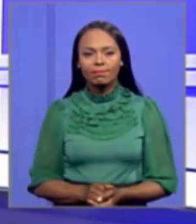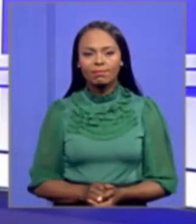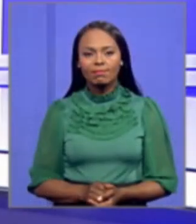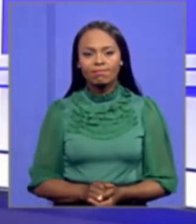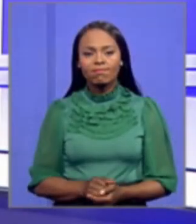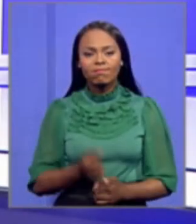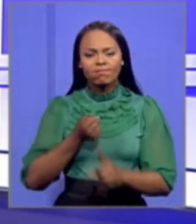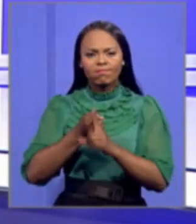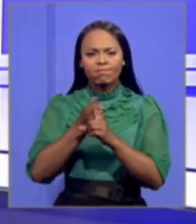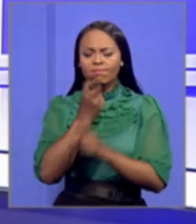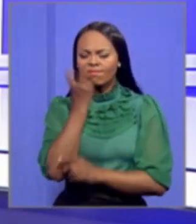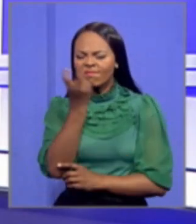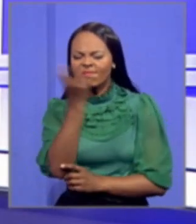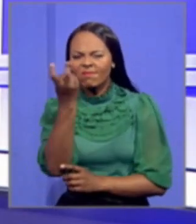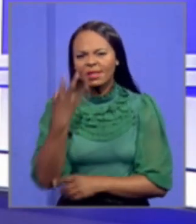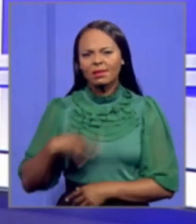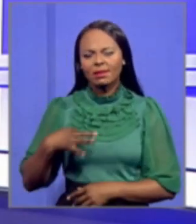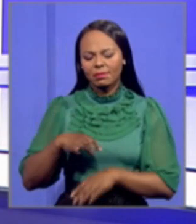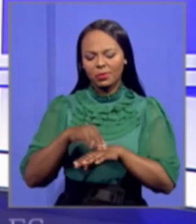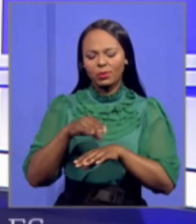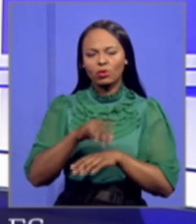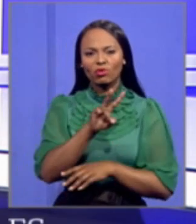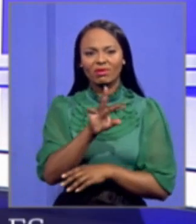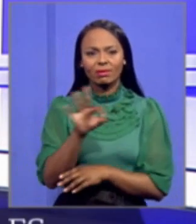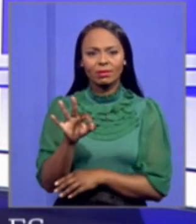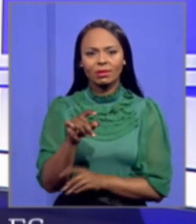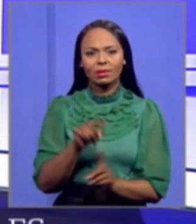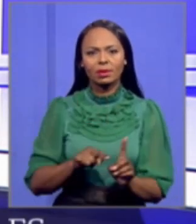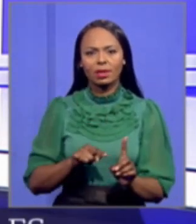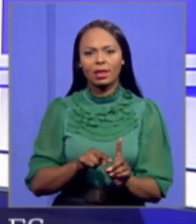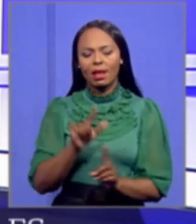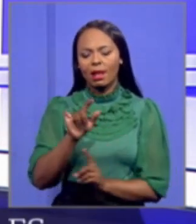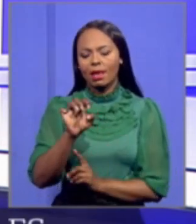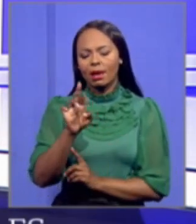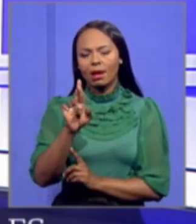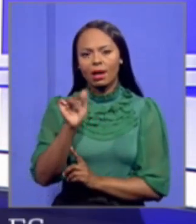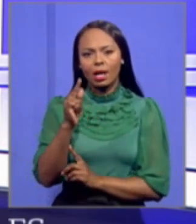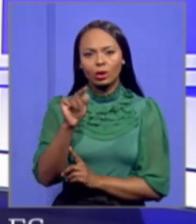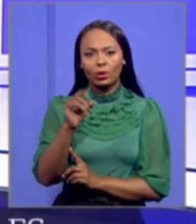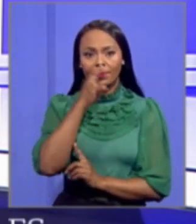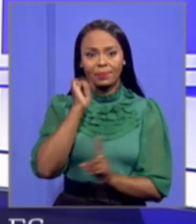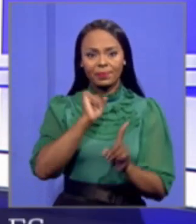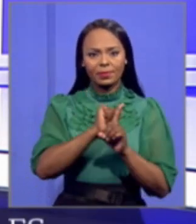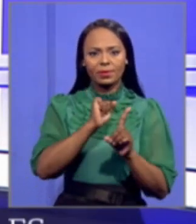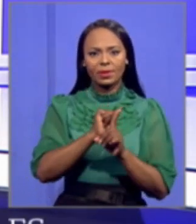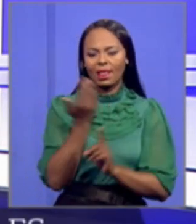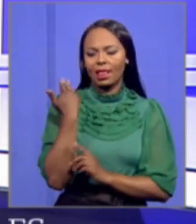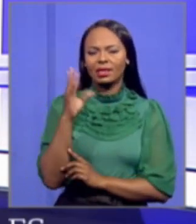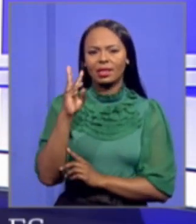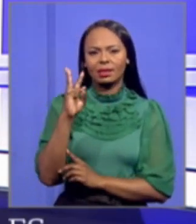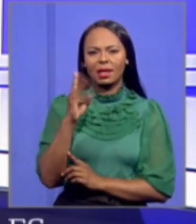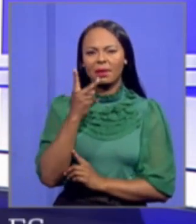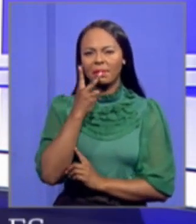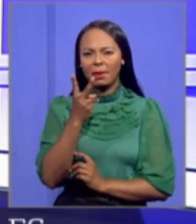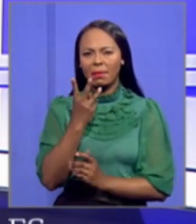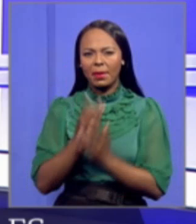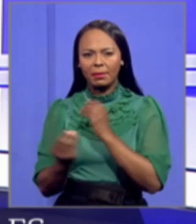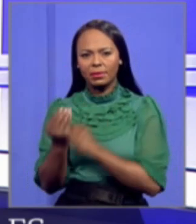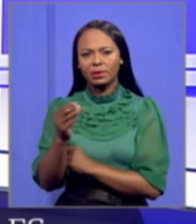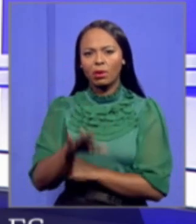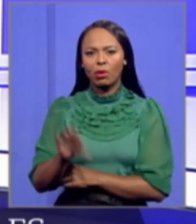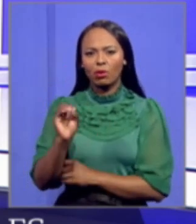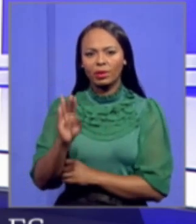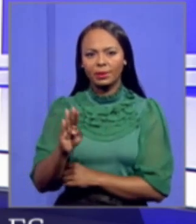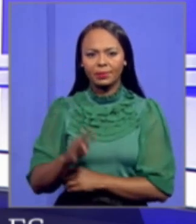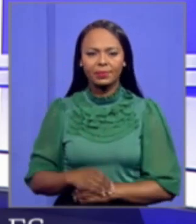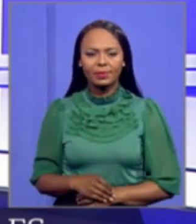Letsholo la ho batla ngwanana ya dilemo tse 23 Lerato Masiu ya qetetsweng ho bonwa ka labone le fetileng Bloemfontein Free State le tswela pele.